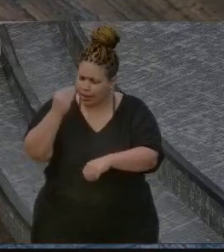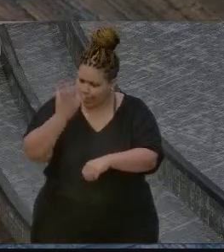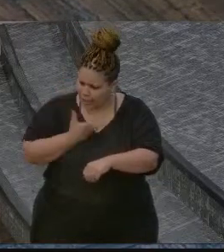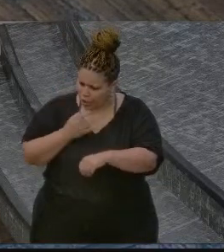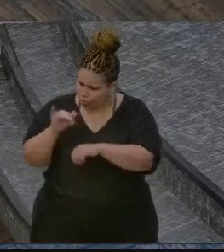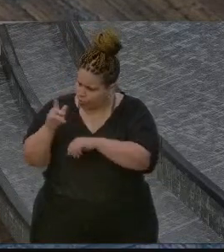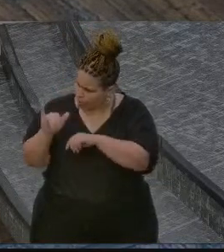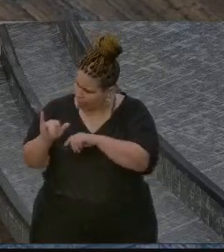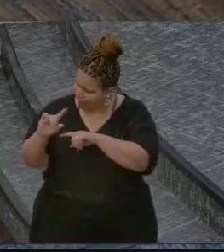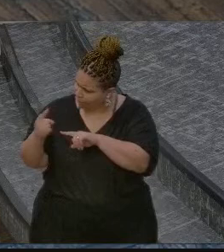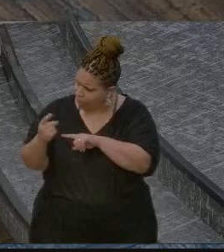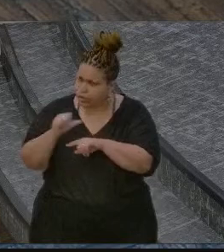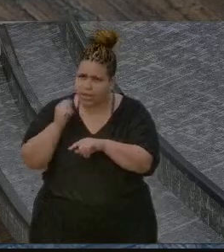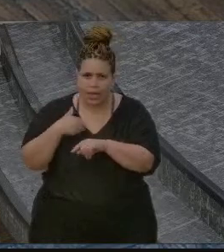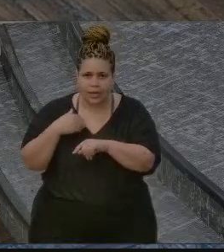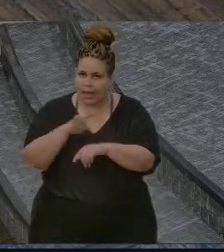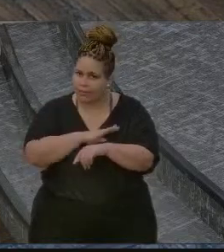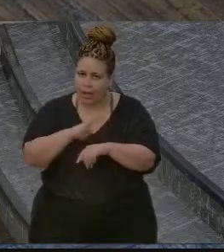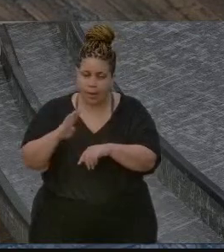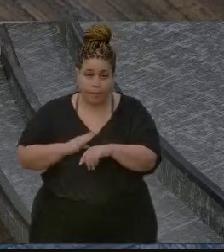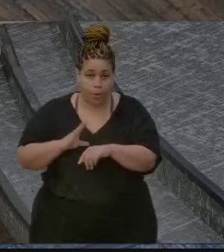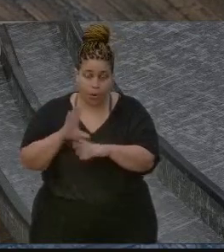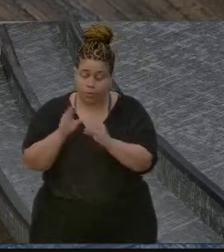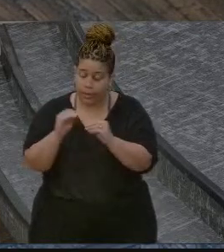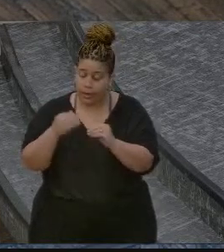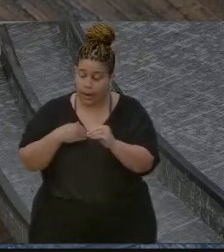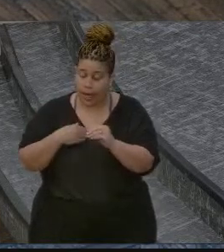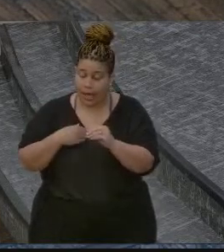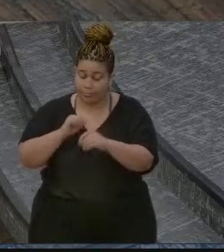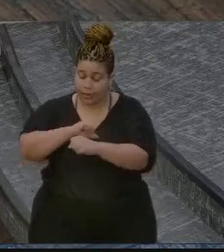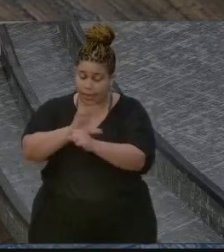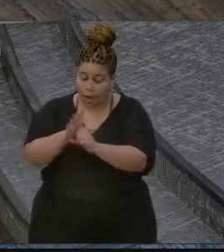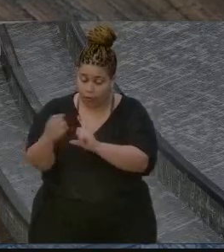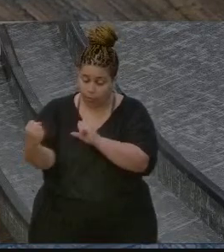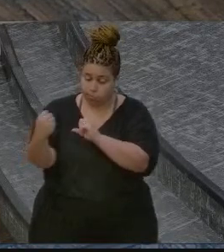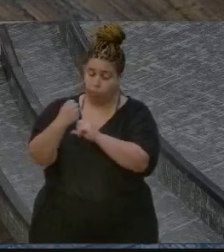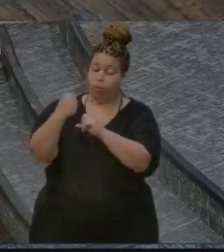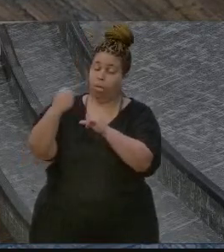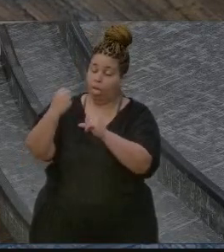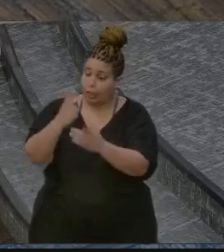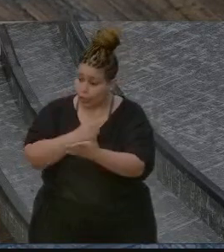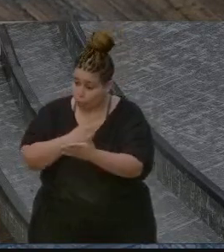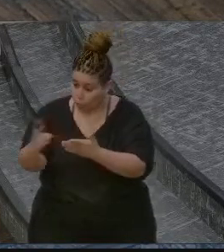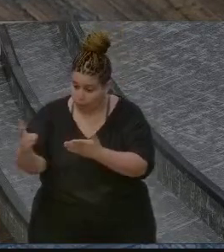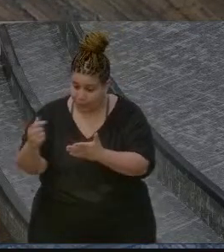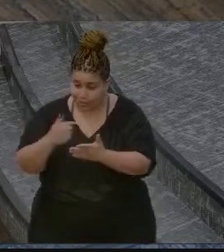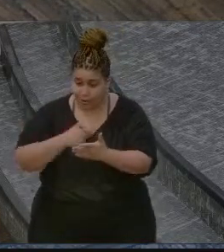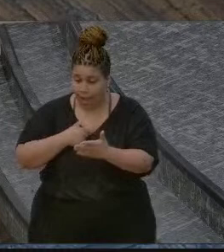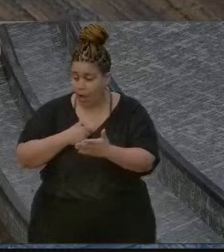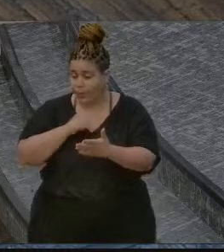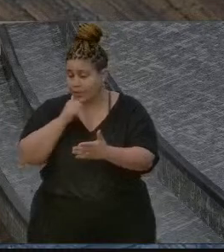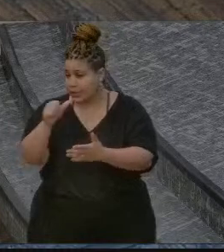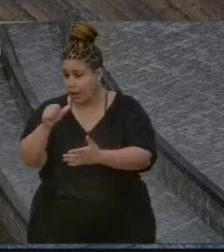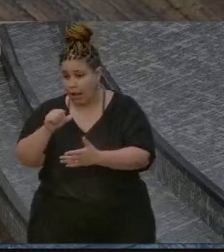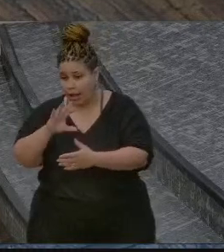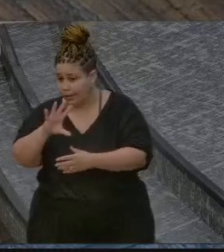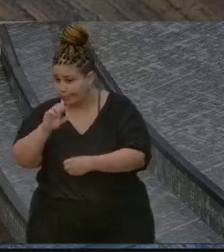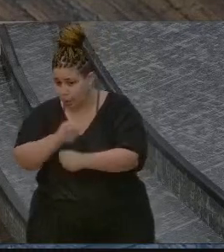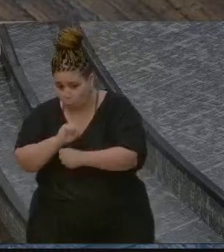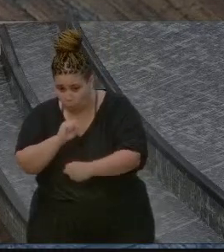in July. I had COVID for 2 weeks, so that kind of knocked me out of the loop. And so this is getting done so that if I want to do